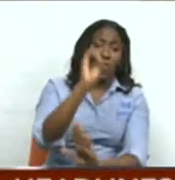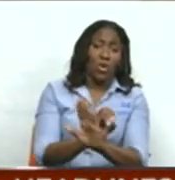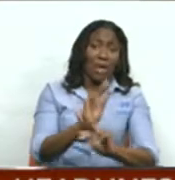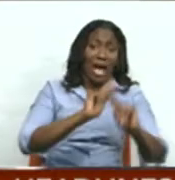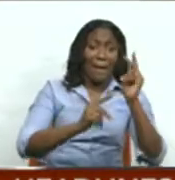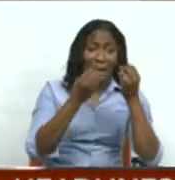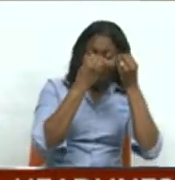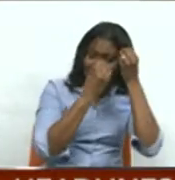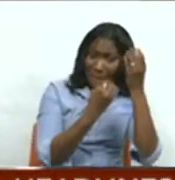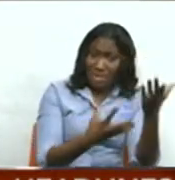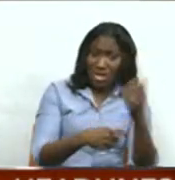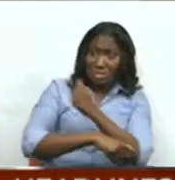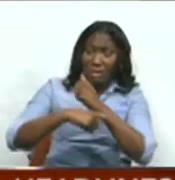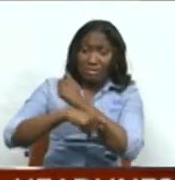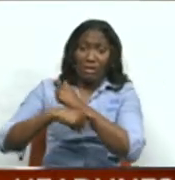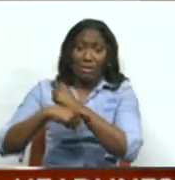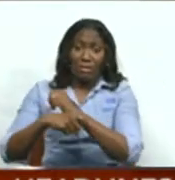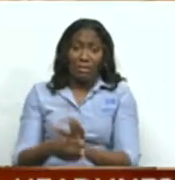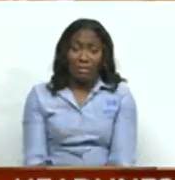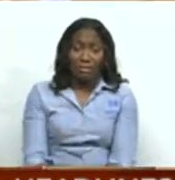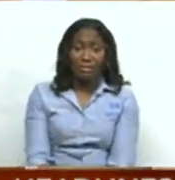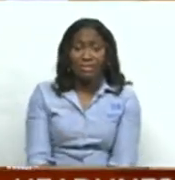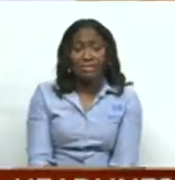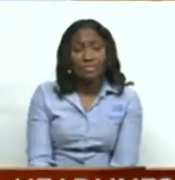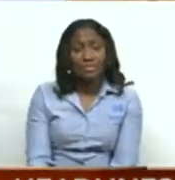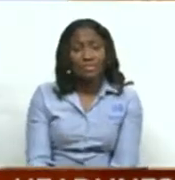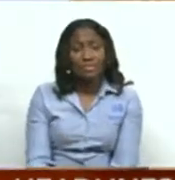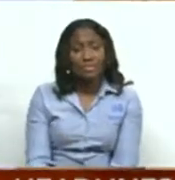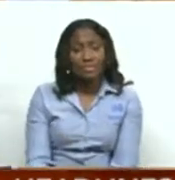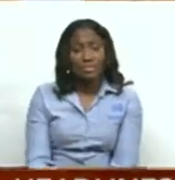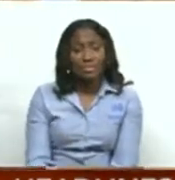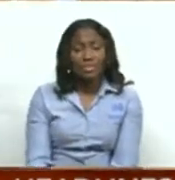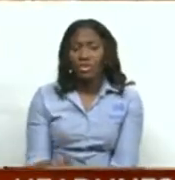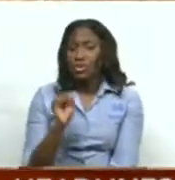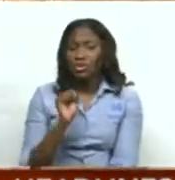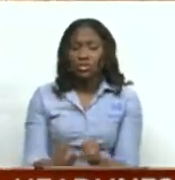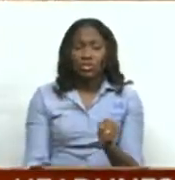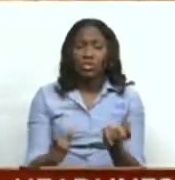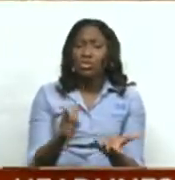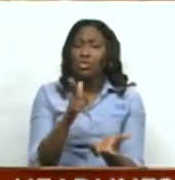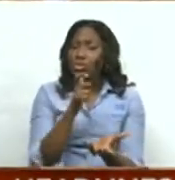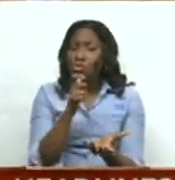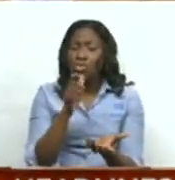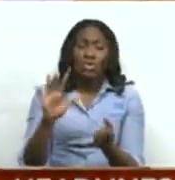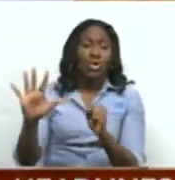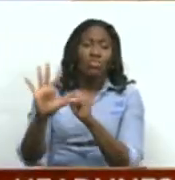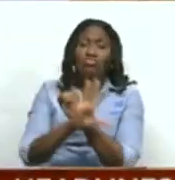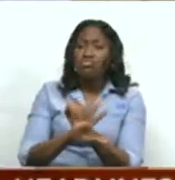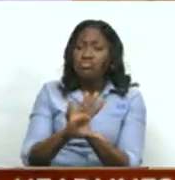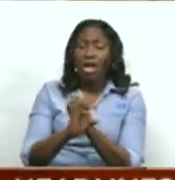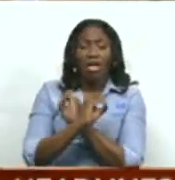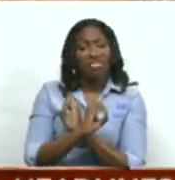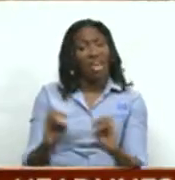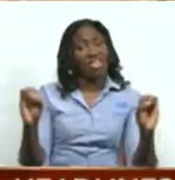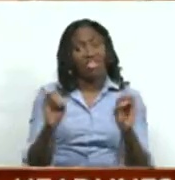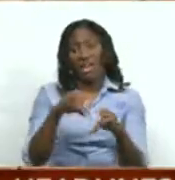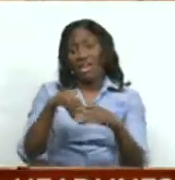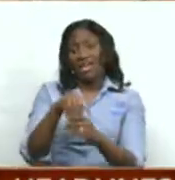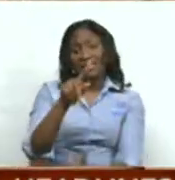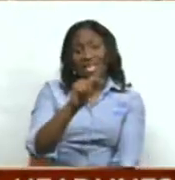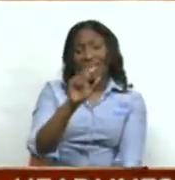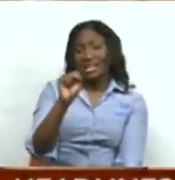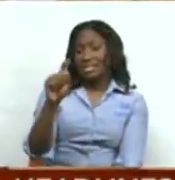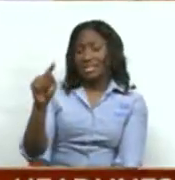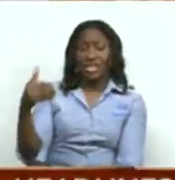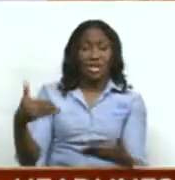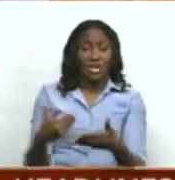data leaked on the dark web. Who is guarding the guards? No one. And that is what is going on in TSCT. No new